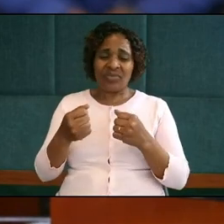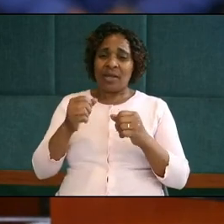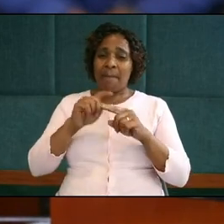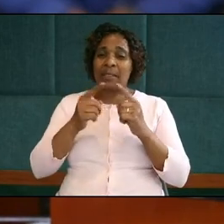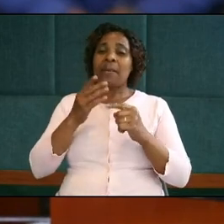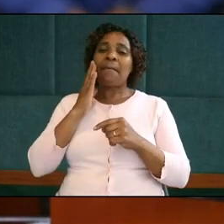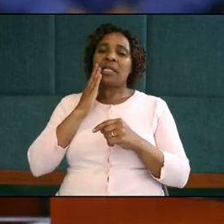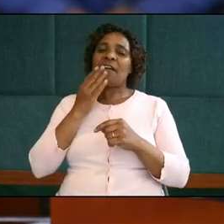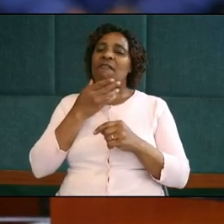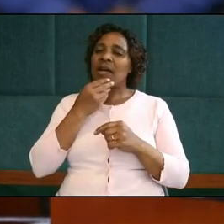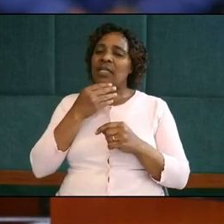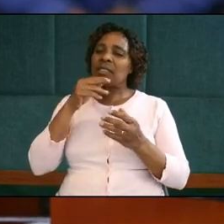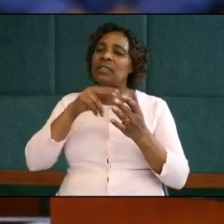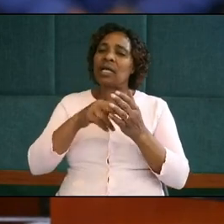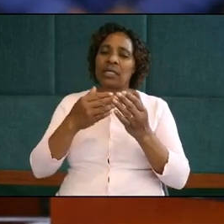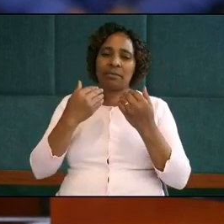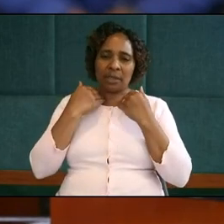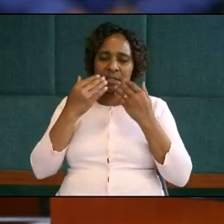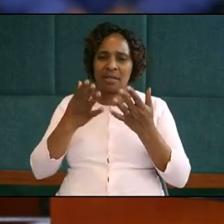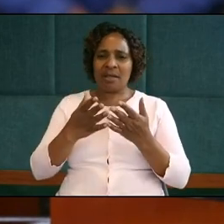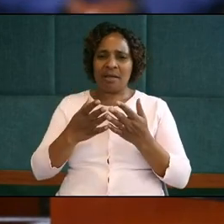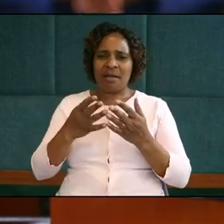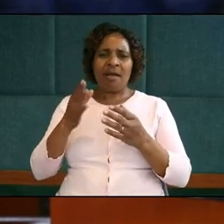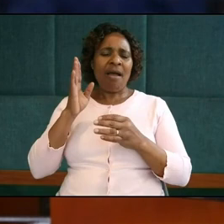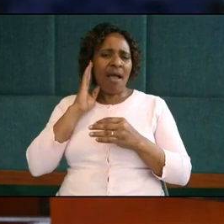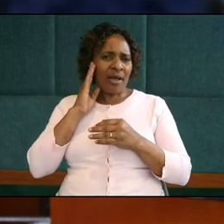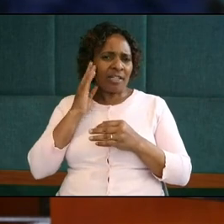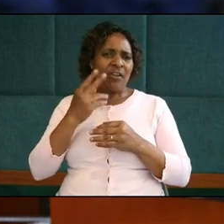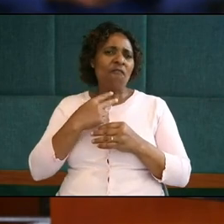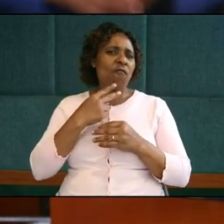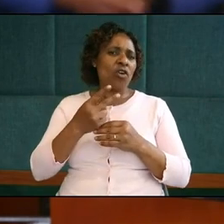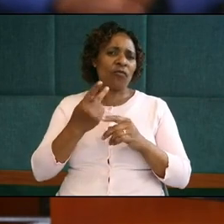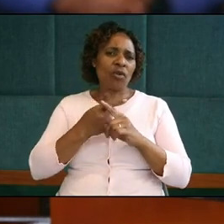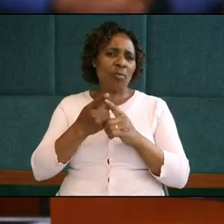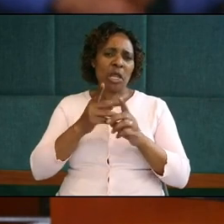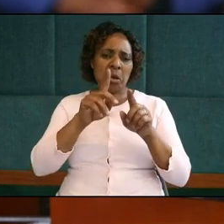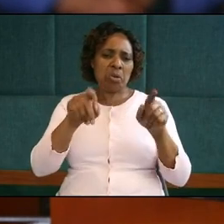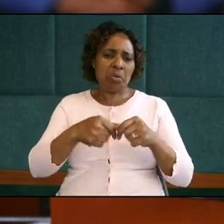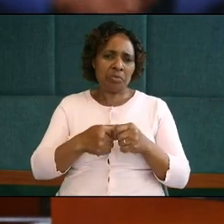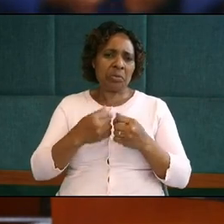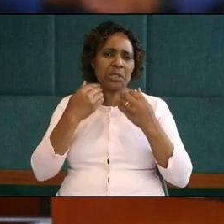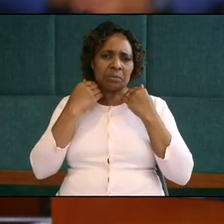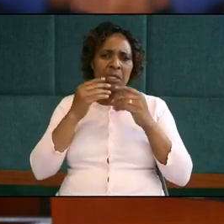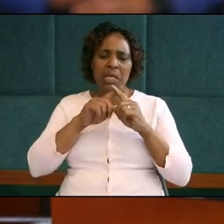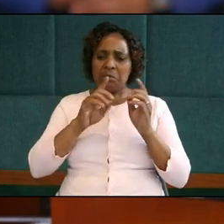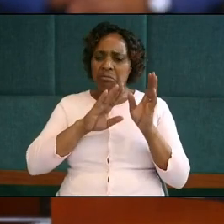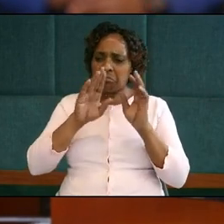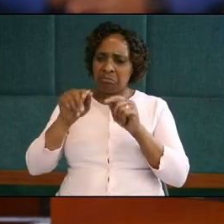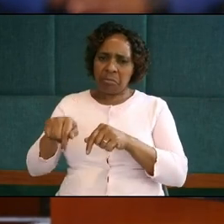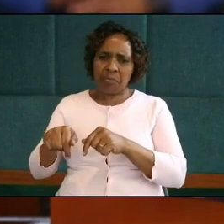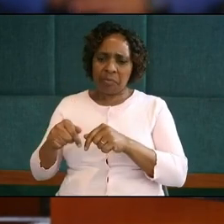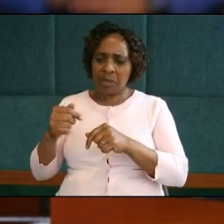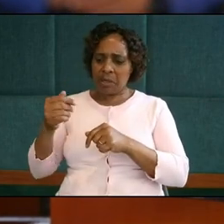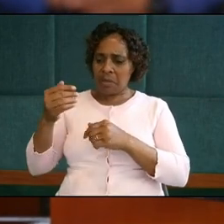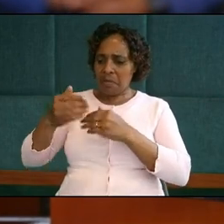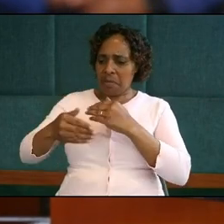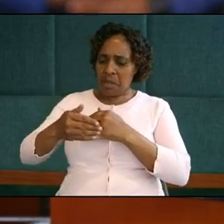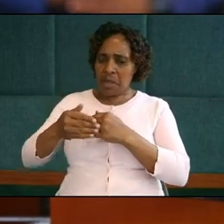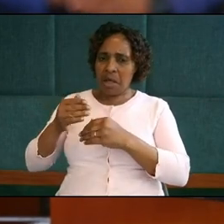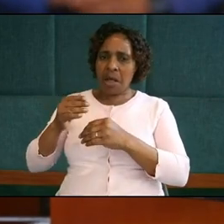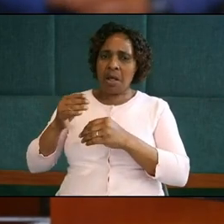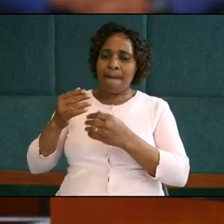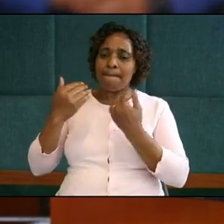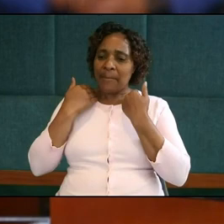standing over her bed. They heard her sobbing in the next room while sleeping, and they dropped on their knees beside their bed. "Our Lord, our